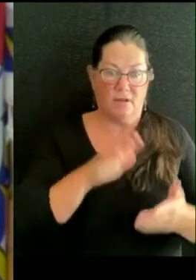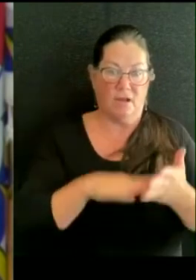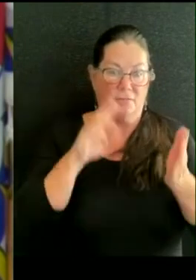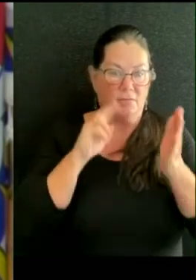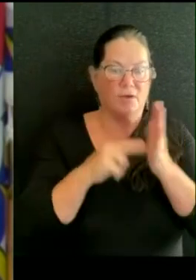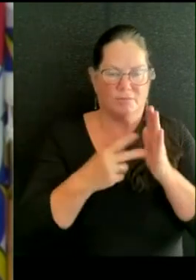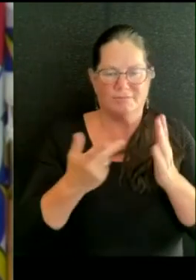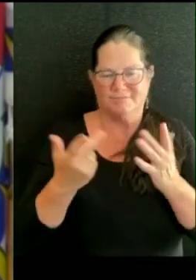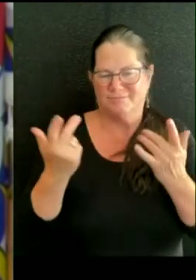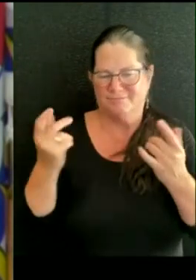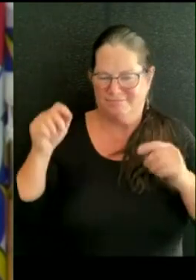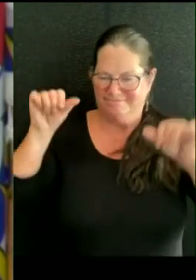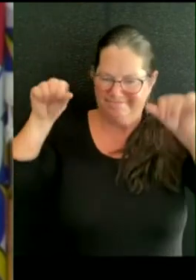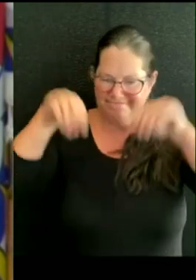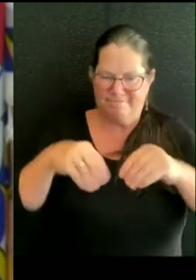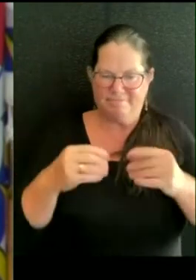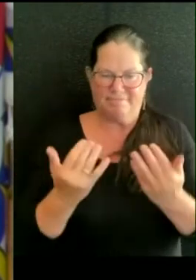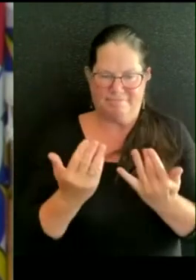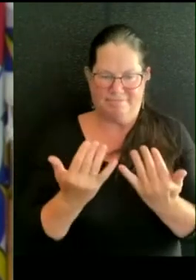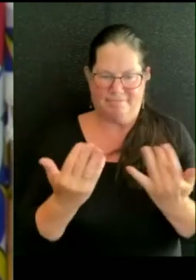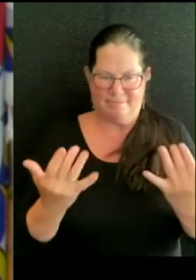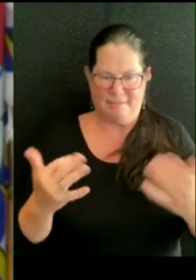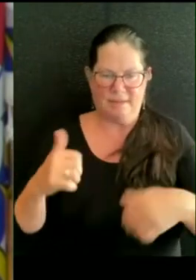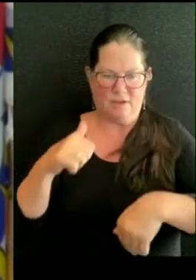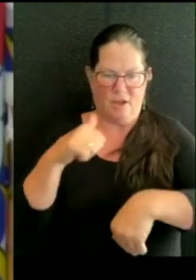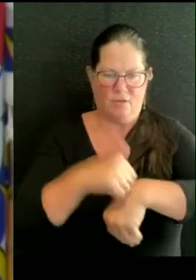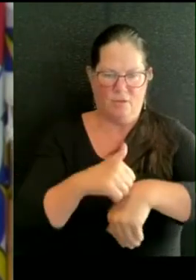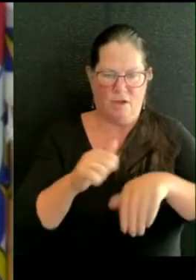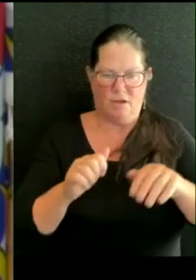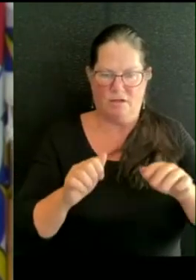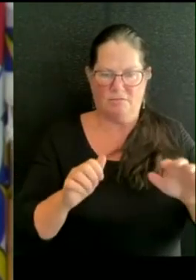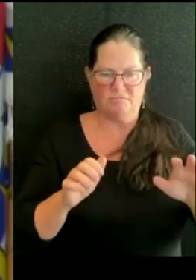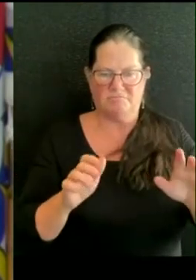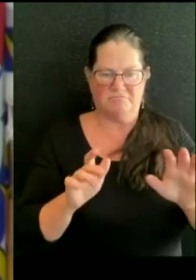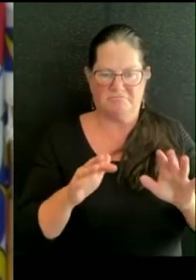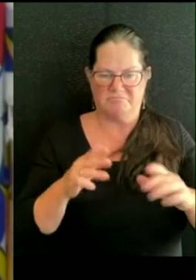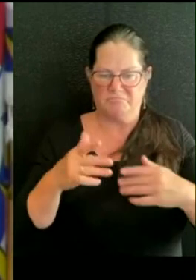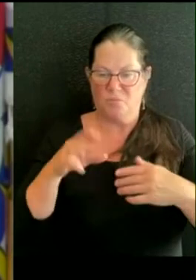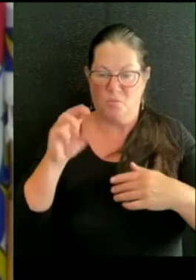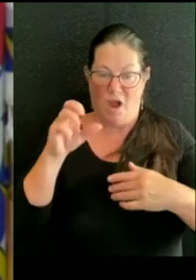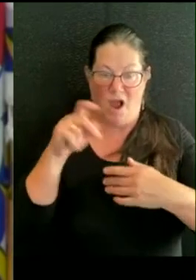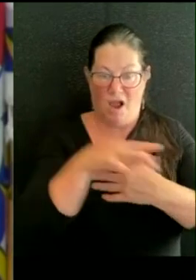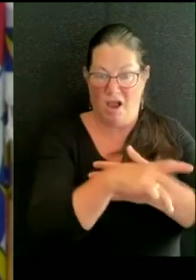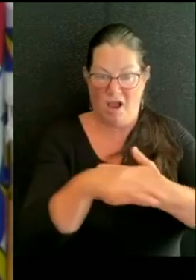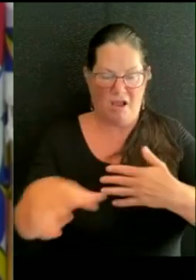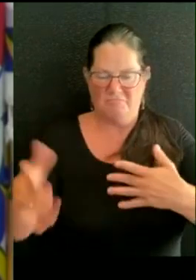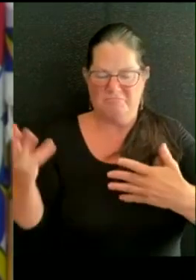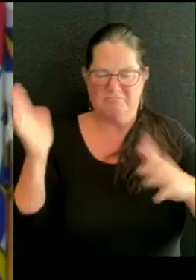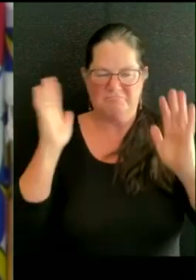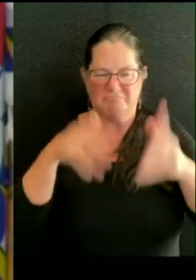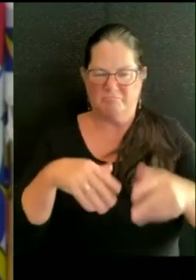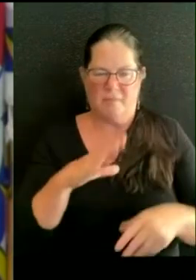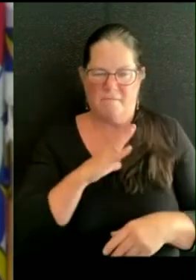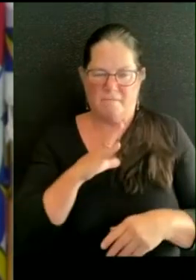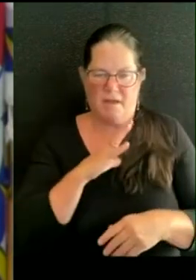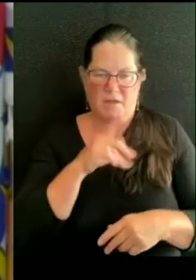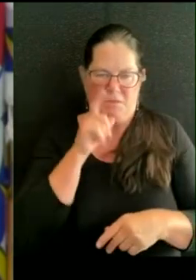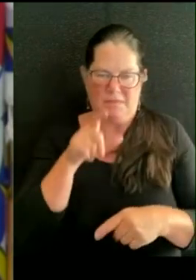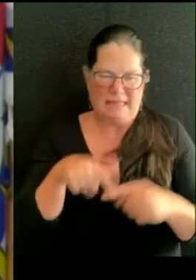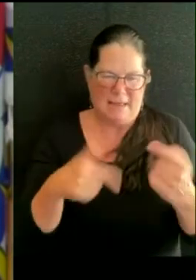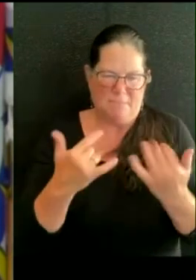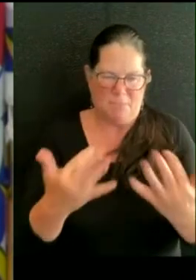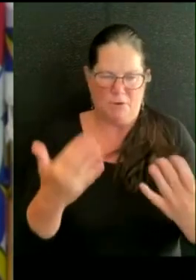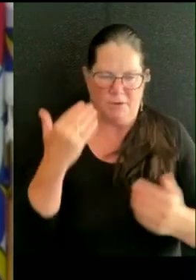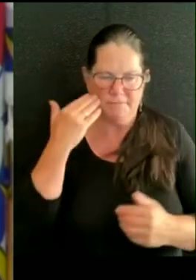containment feature. The 1300 hectare planned ignition yesterday was postponed due to site and weather